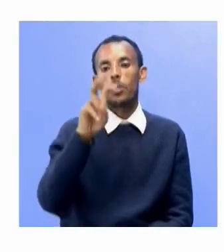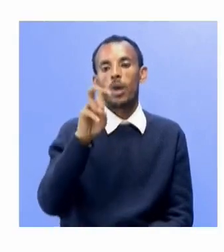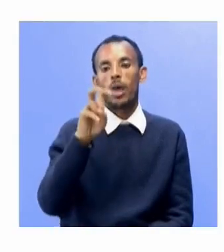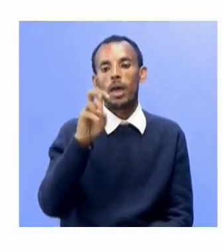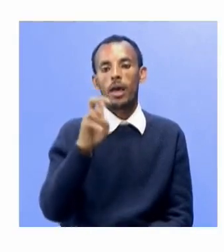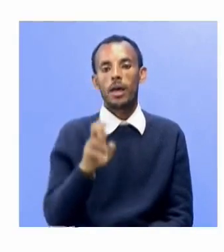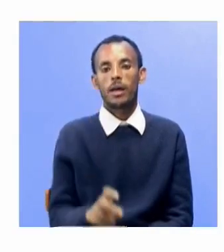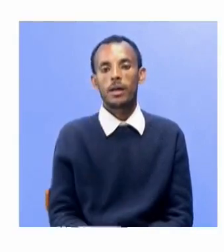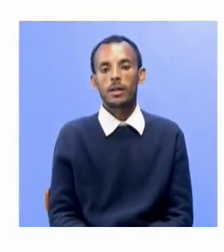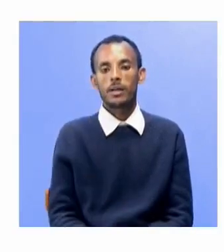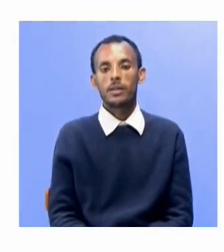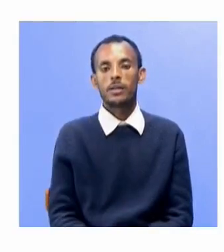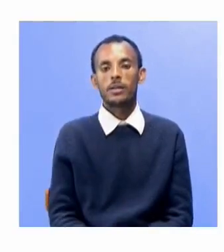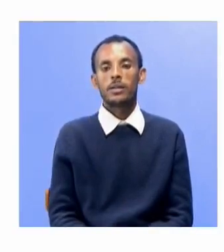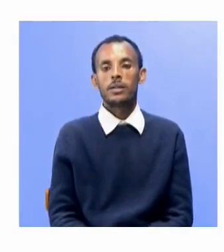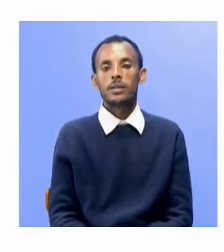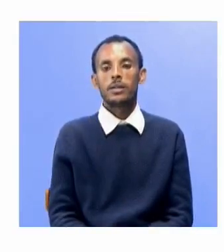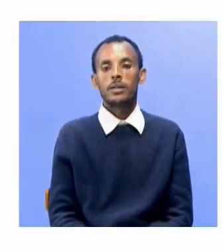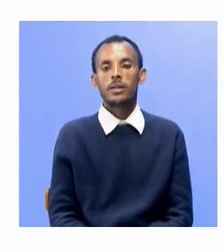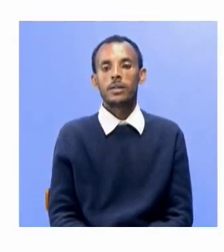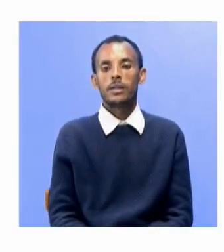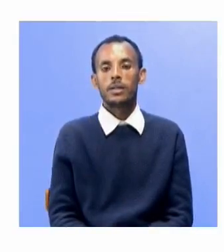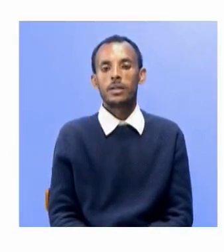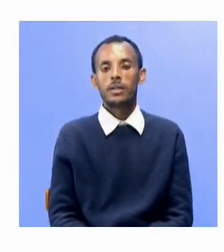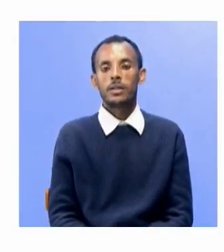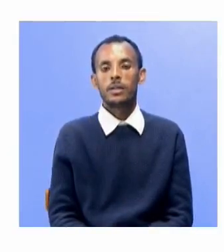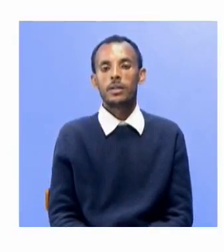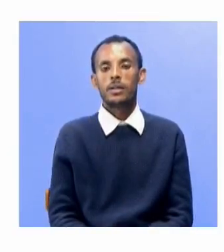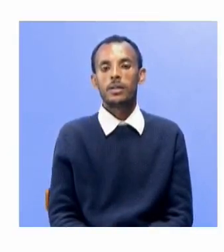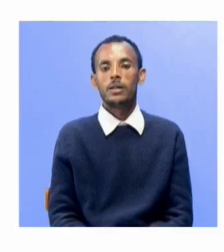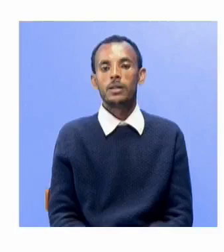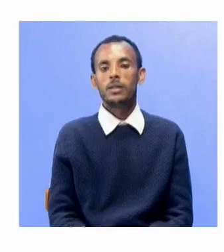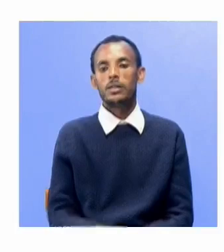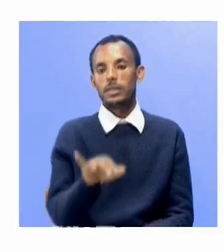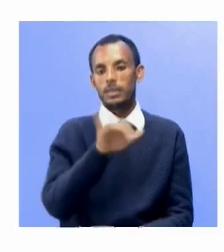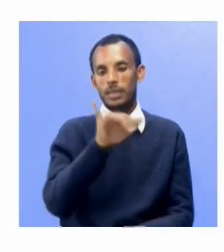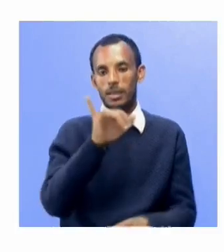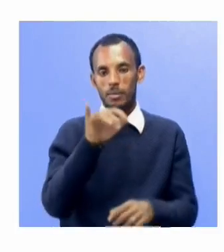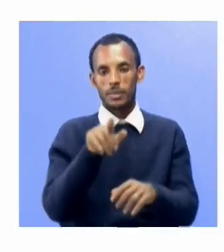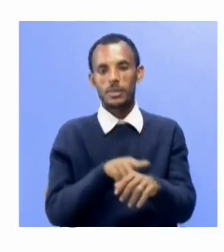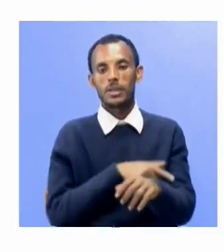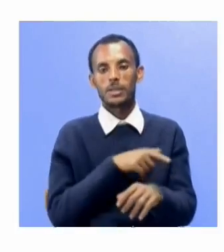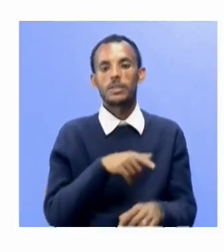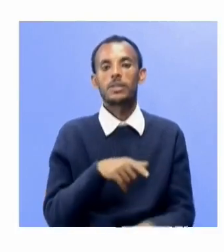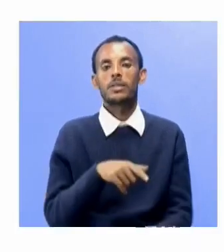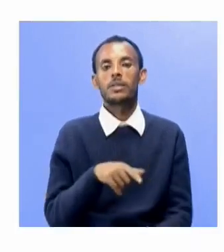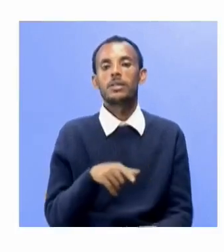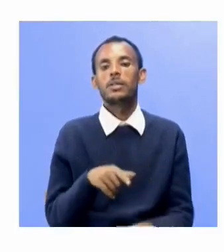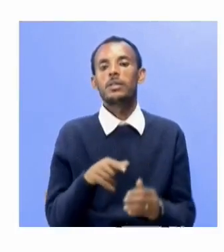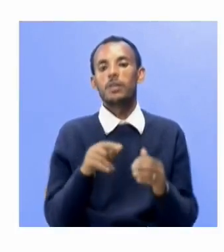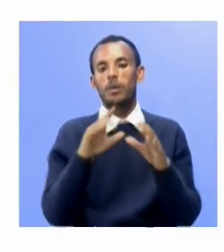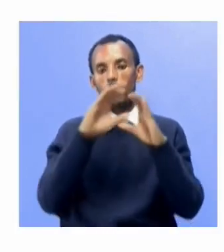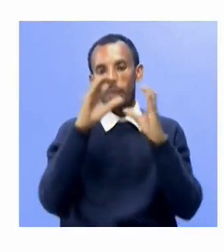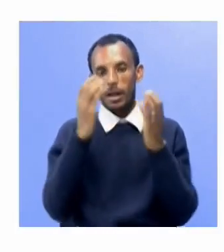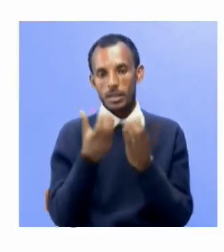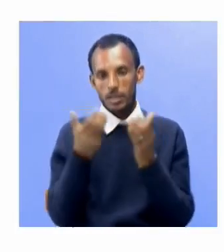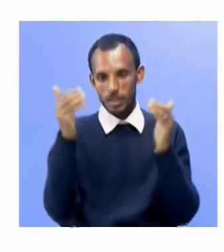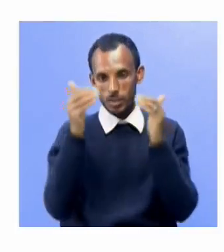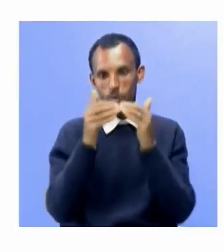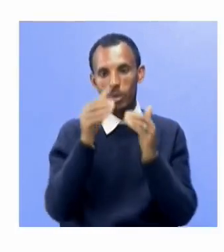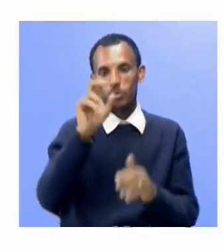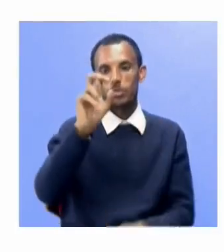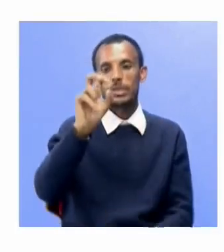20. This will be 20. And you move the same distance here. So this part becomes